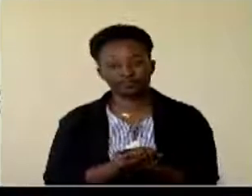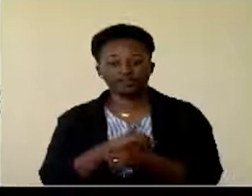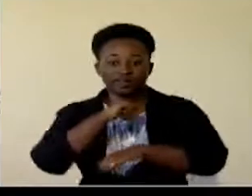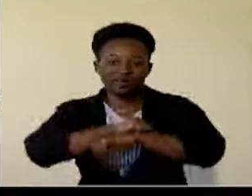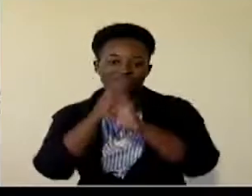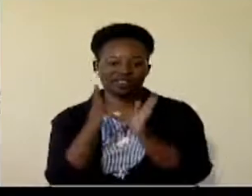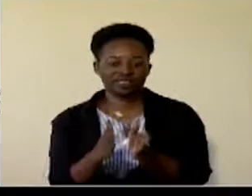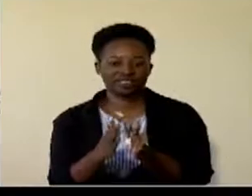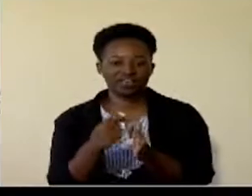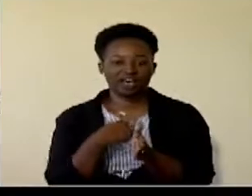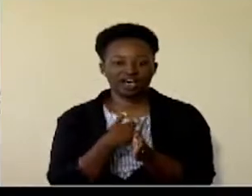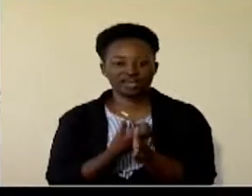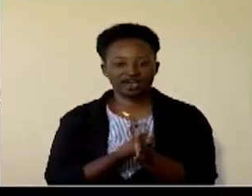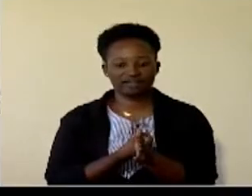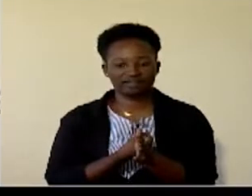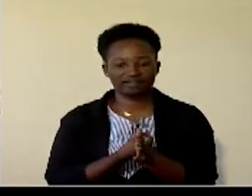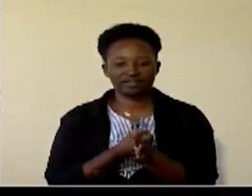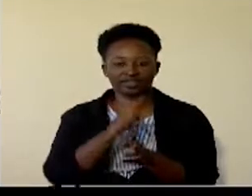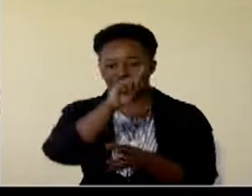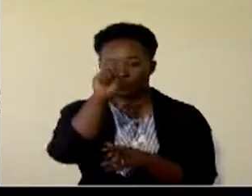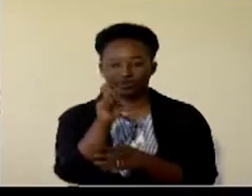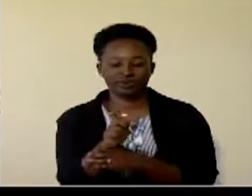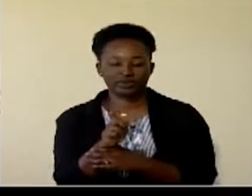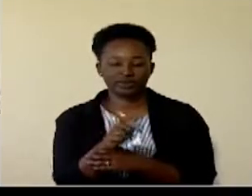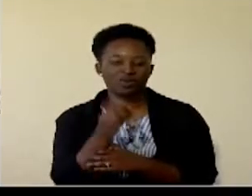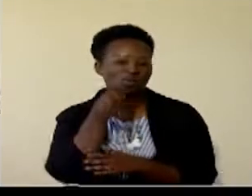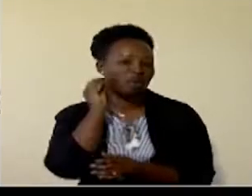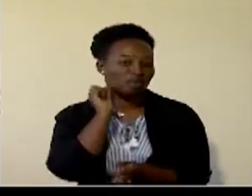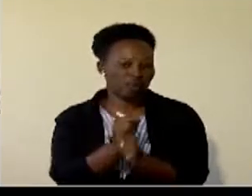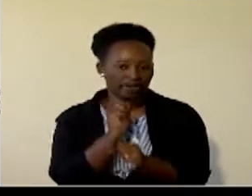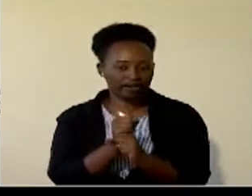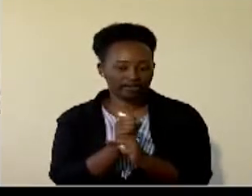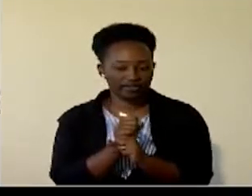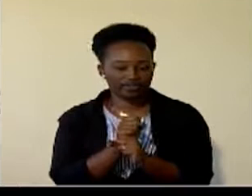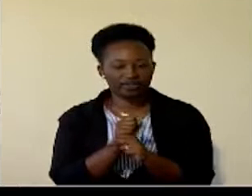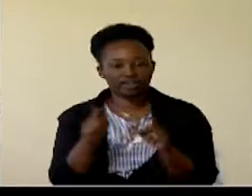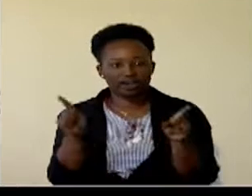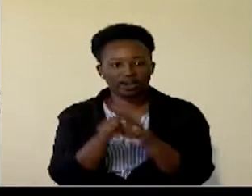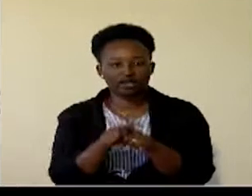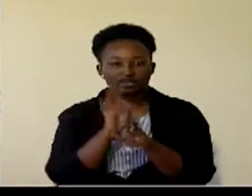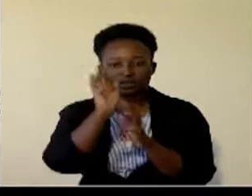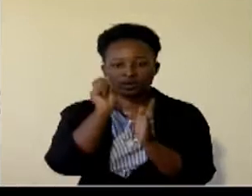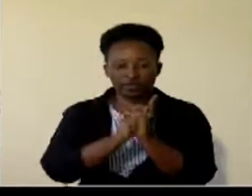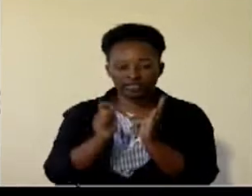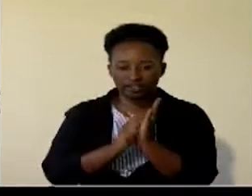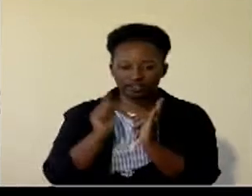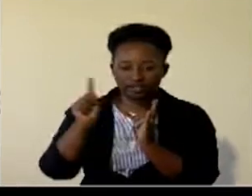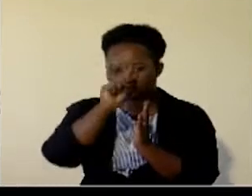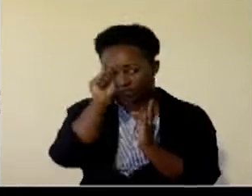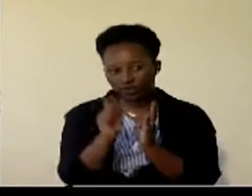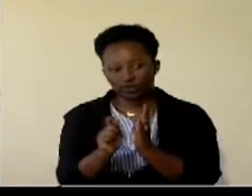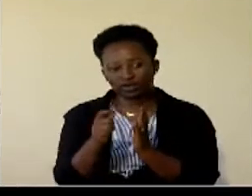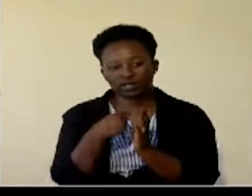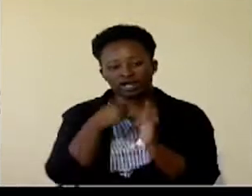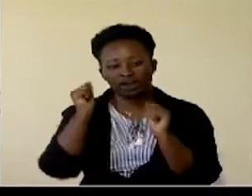learners, I have a question, homework. As you're writing this question, I